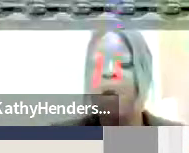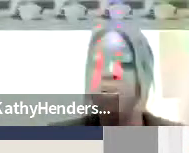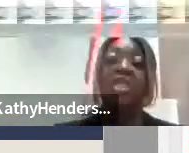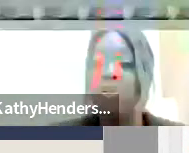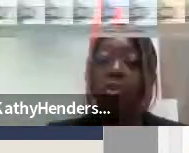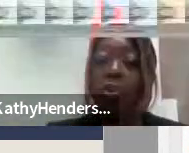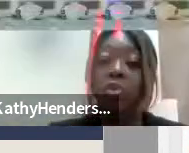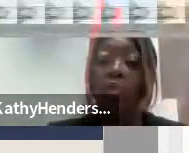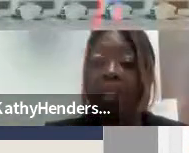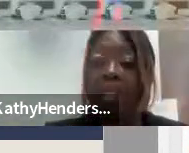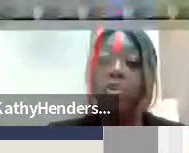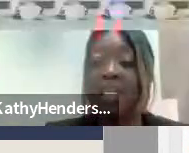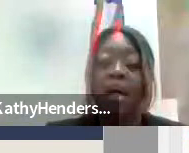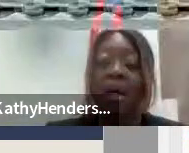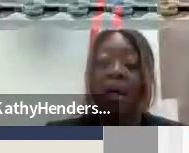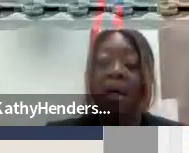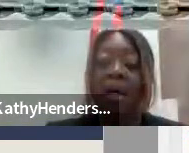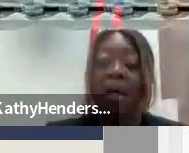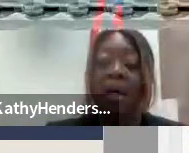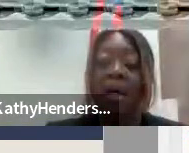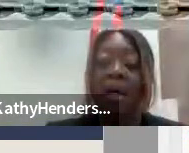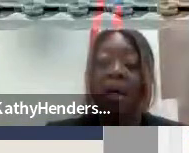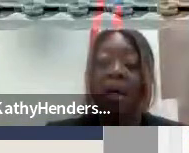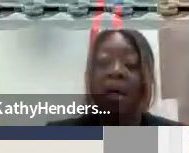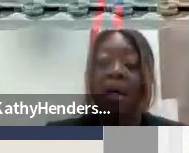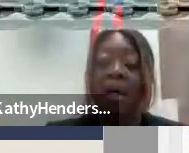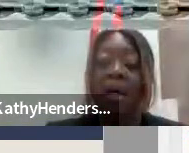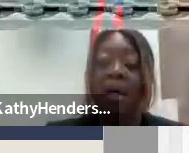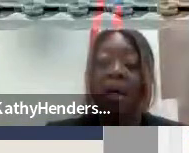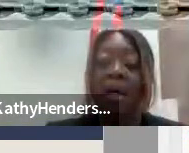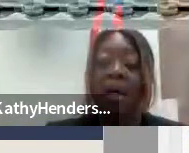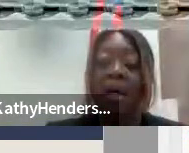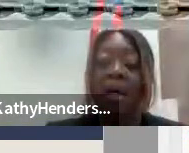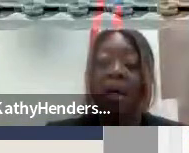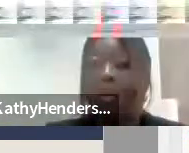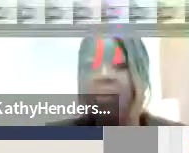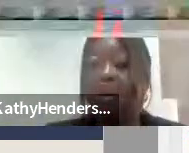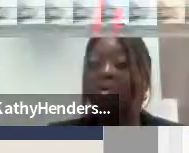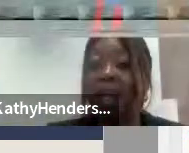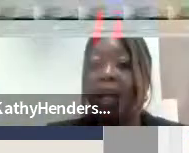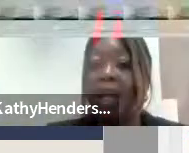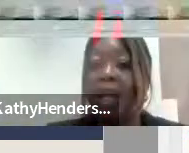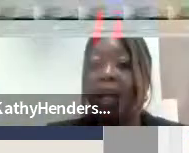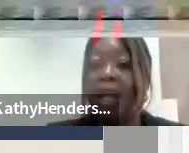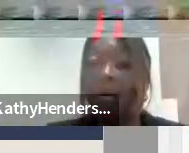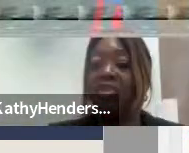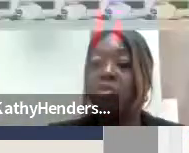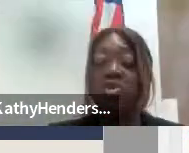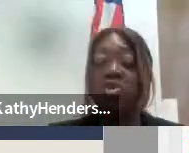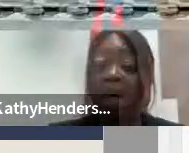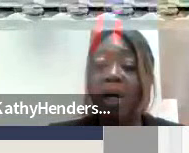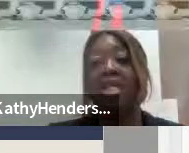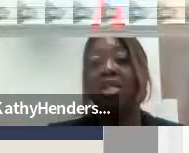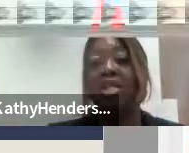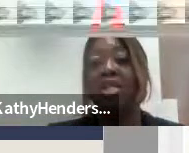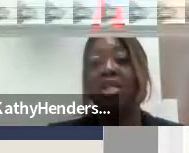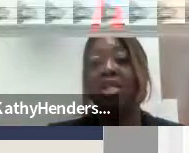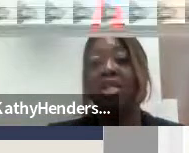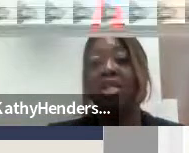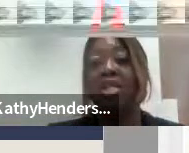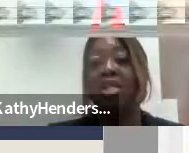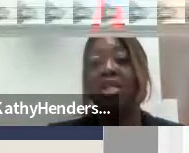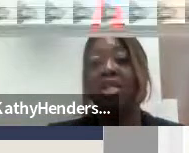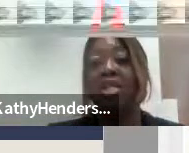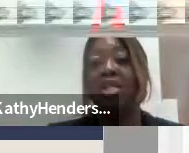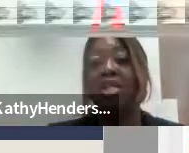I appreciate you wanting to get your whole family there and an additional rental, but it's too much. It's too